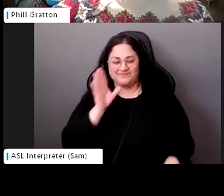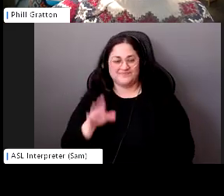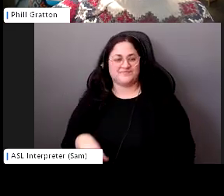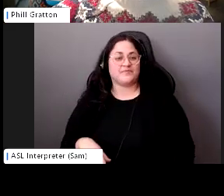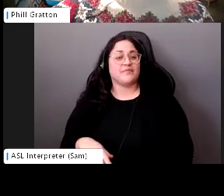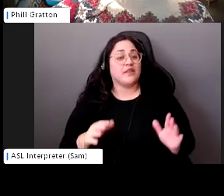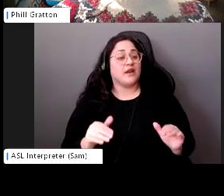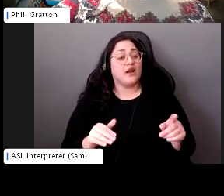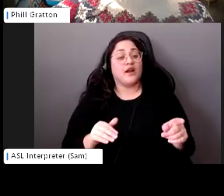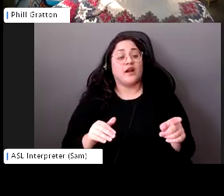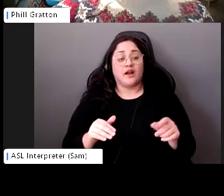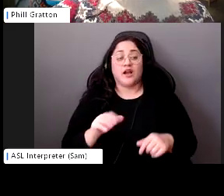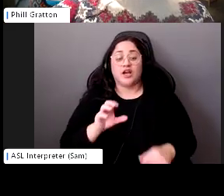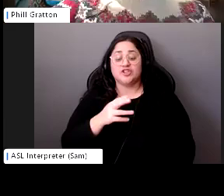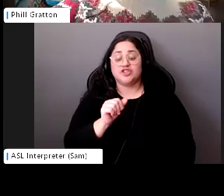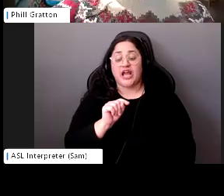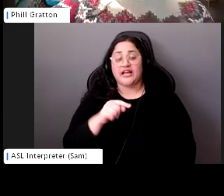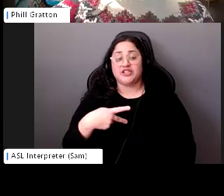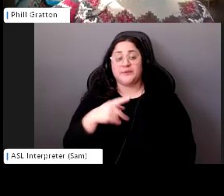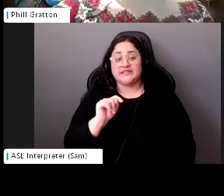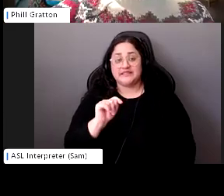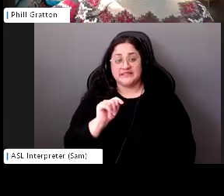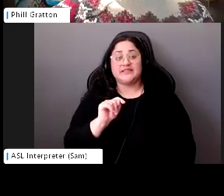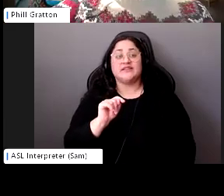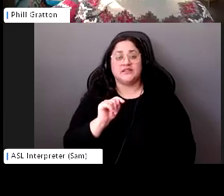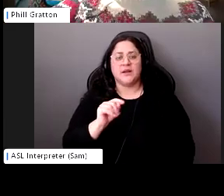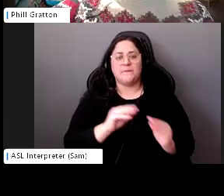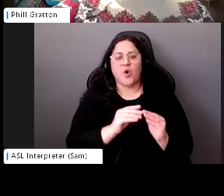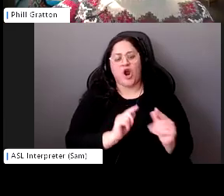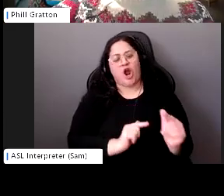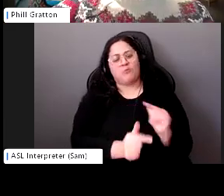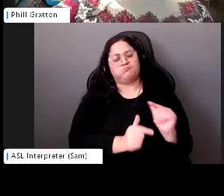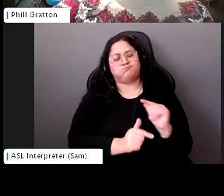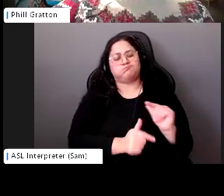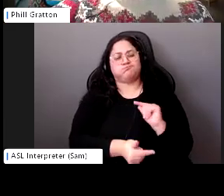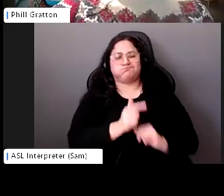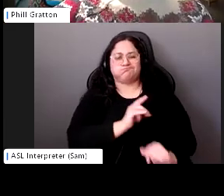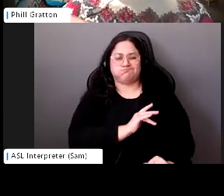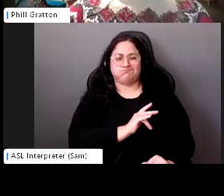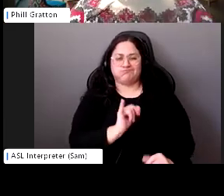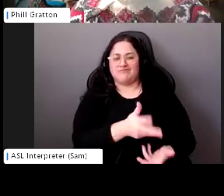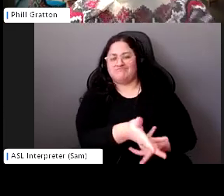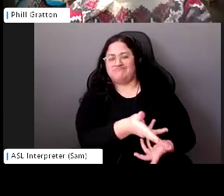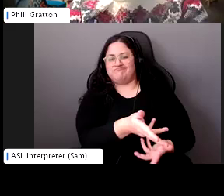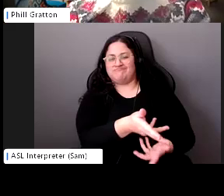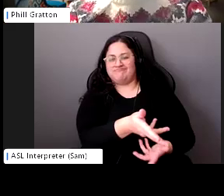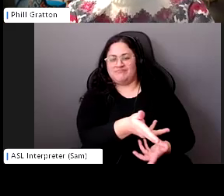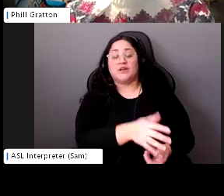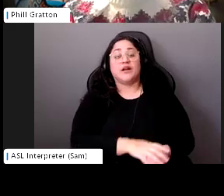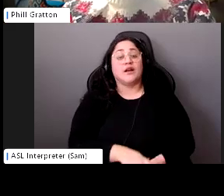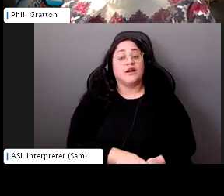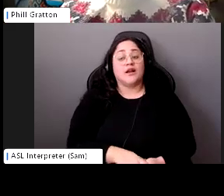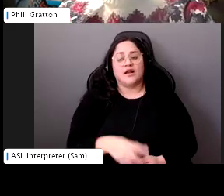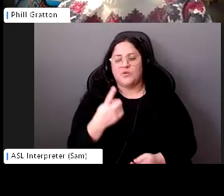give you my recipe example. I have 2 daughters with celiac disease, which means they can't have gluten. And I can